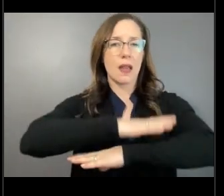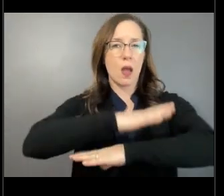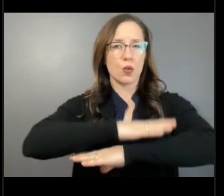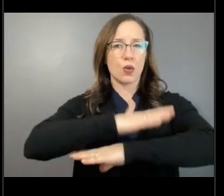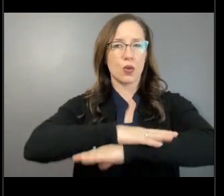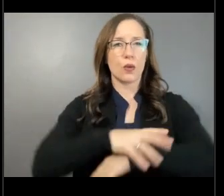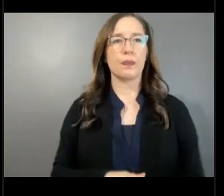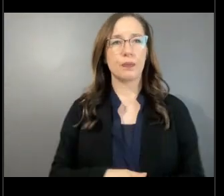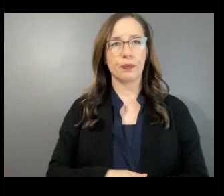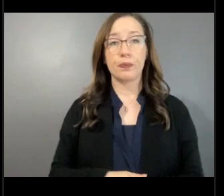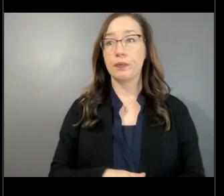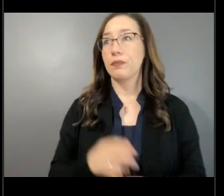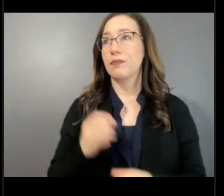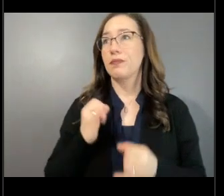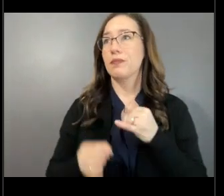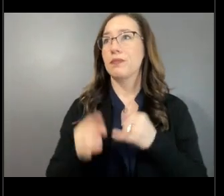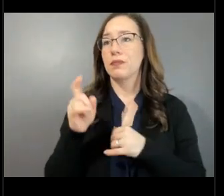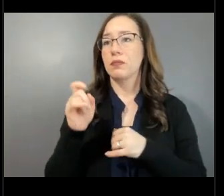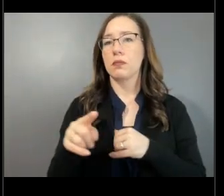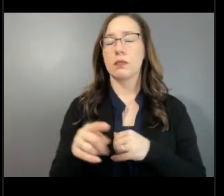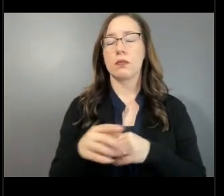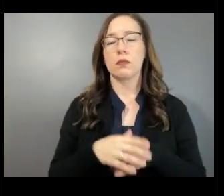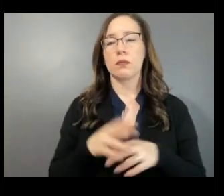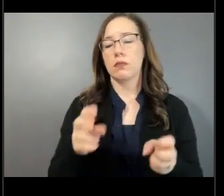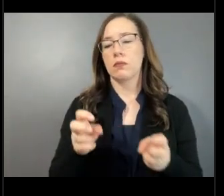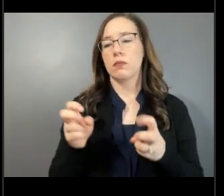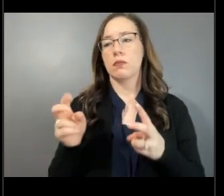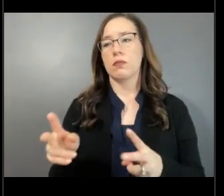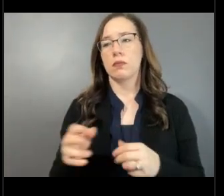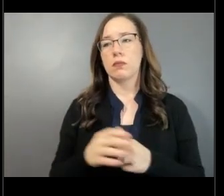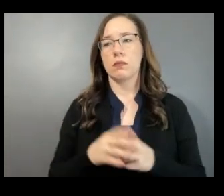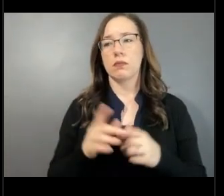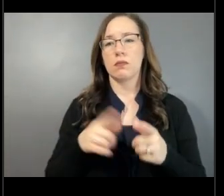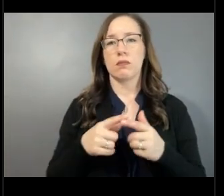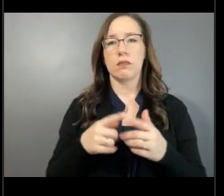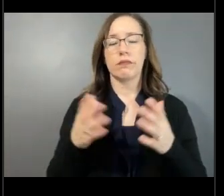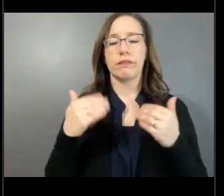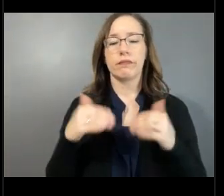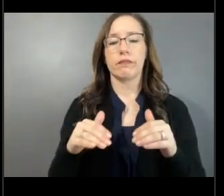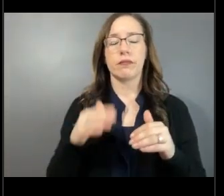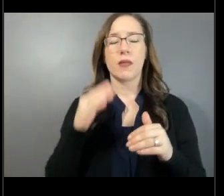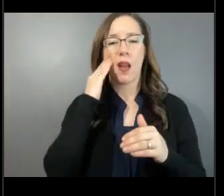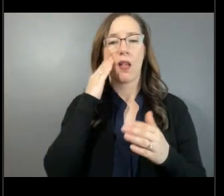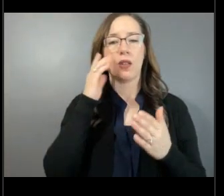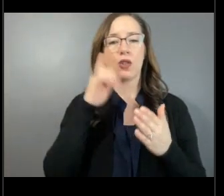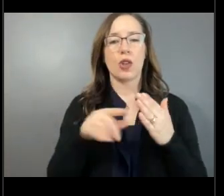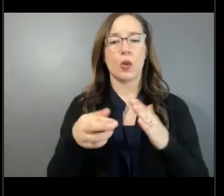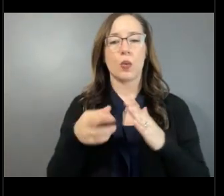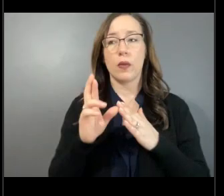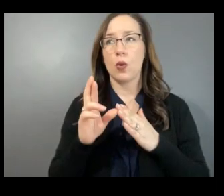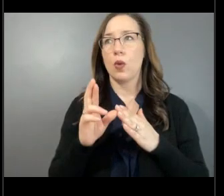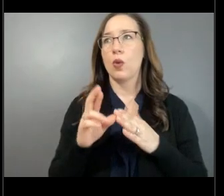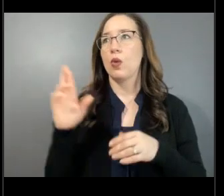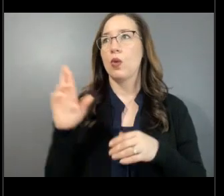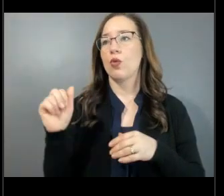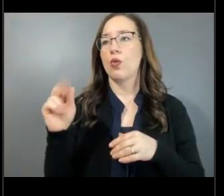And we have one last question that just came in. We'll fit that one in, and then we'll move on to our knowledge check review. Randall